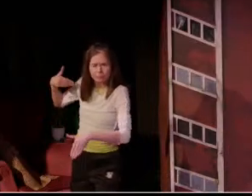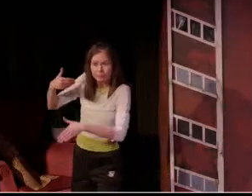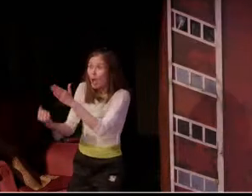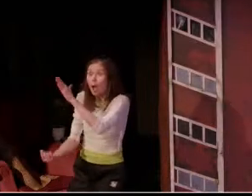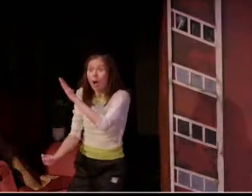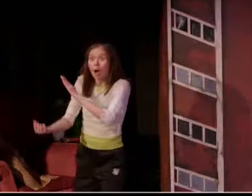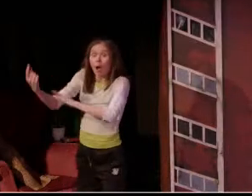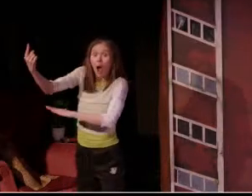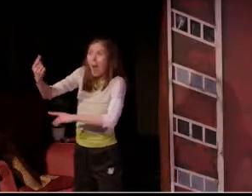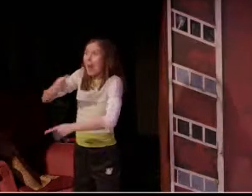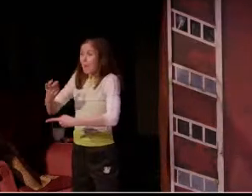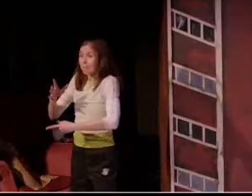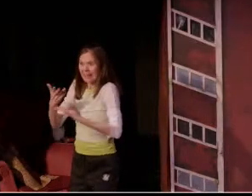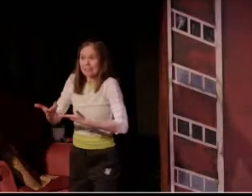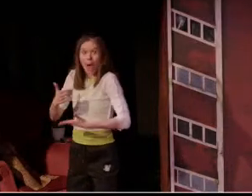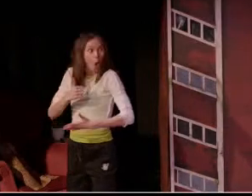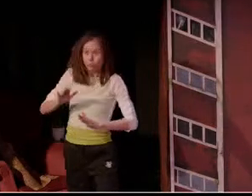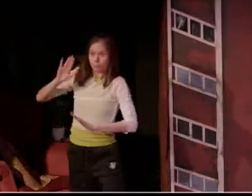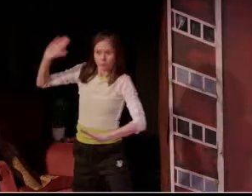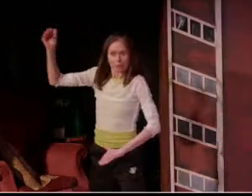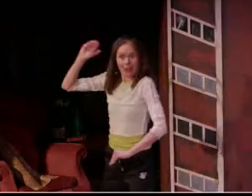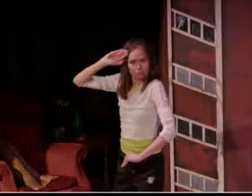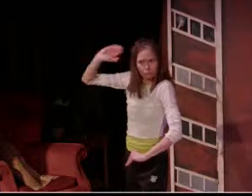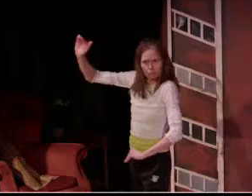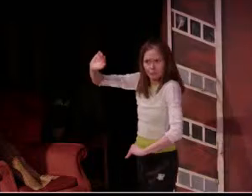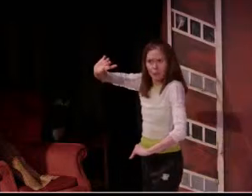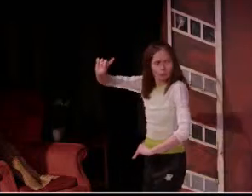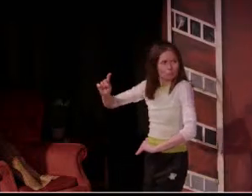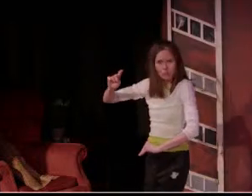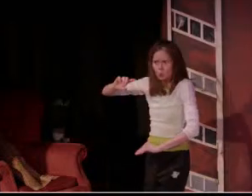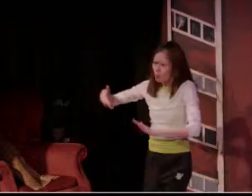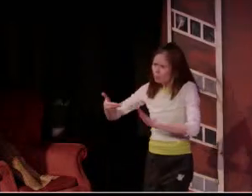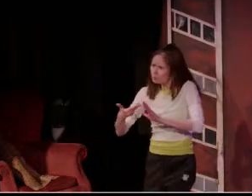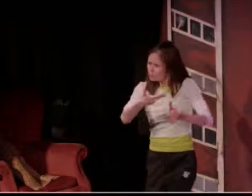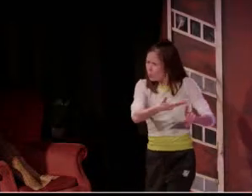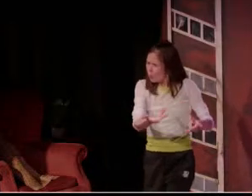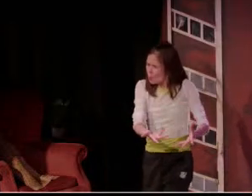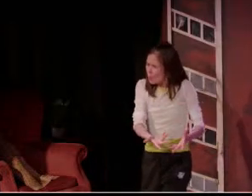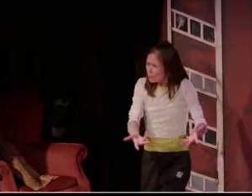Ah! Greetings, rustics! Where are you off to?